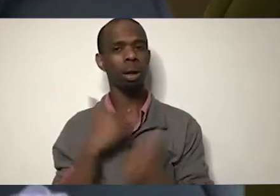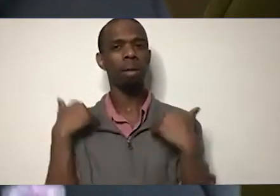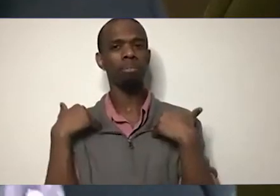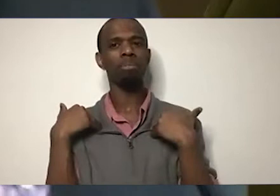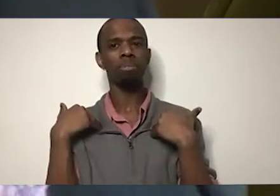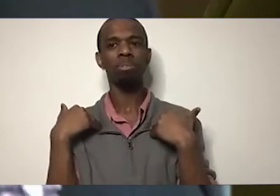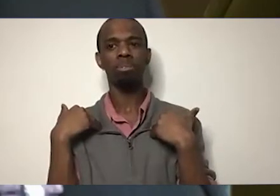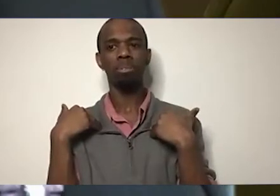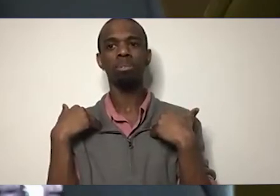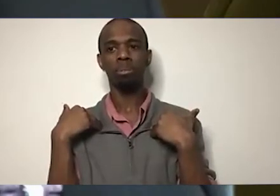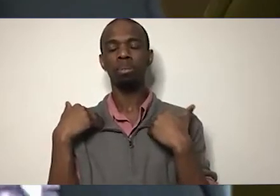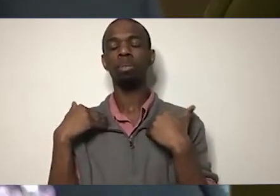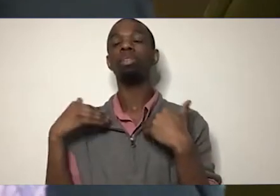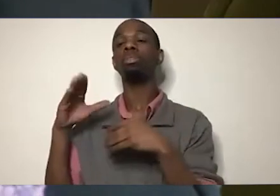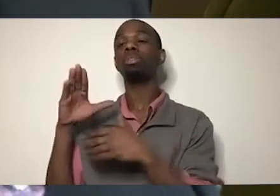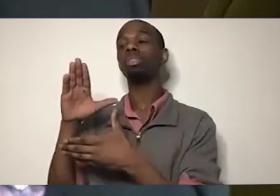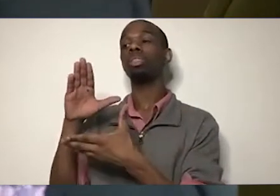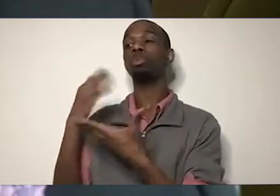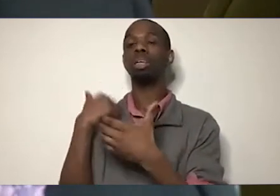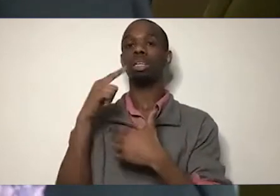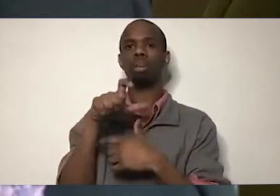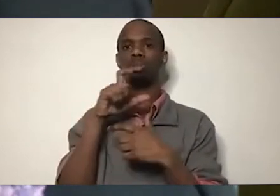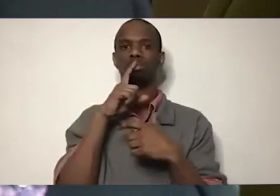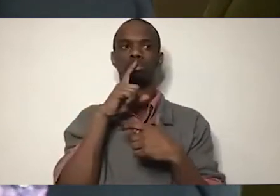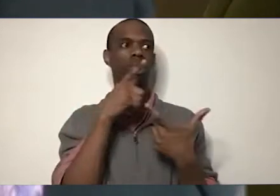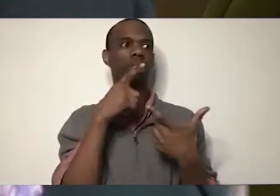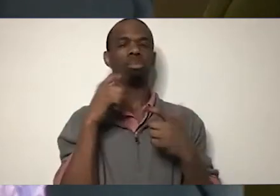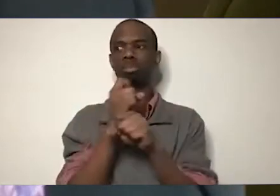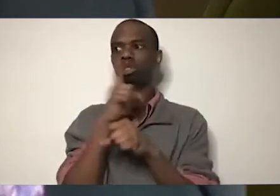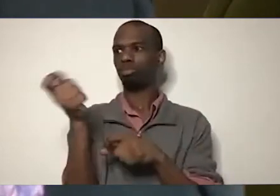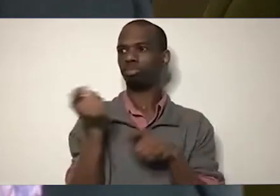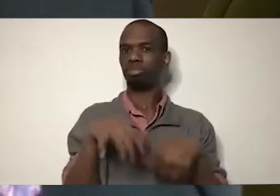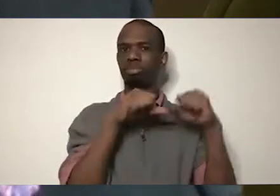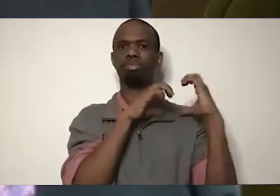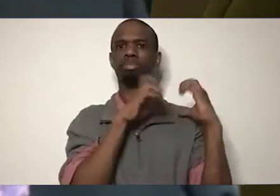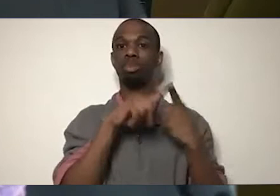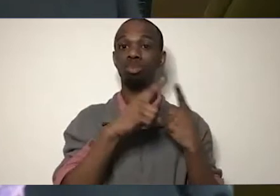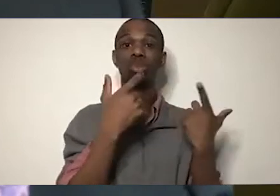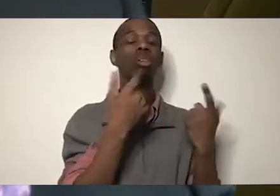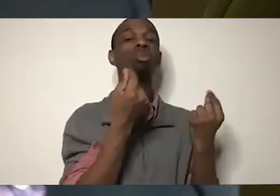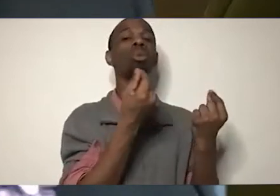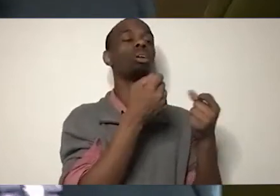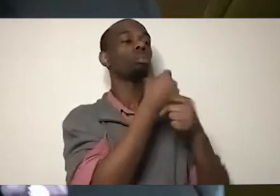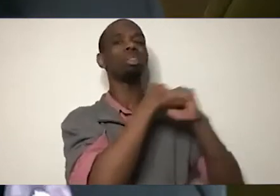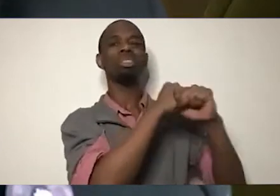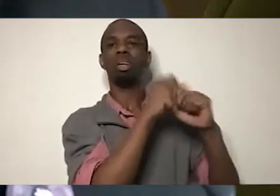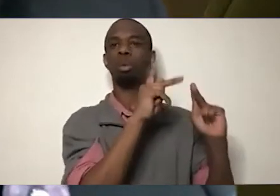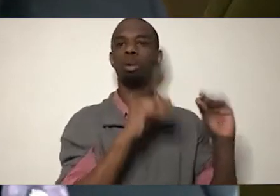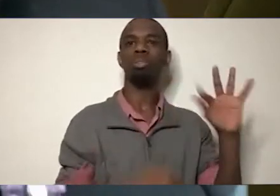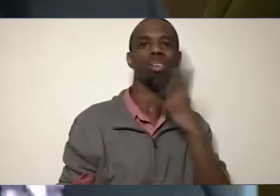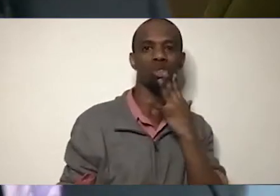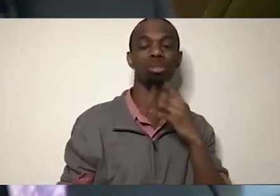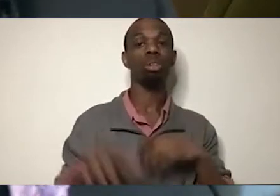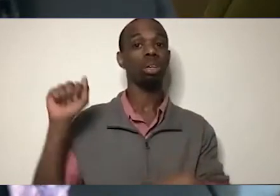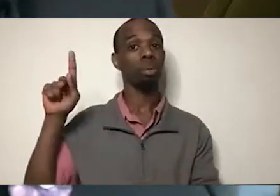protecting them. EPA is not protecting them. Government groups that we are paying for through our taxes are not protecting us. And